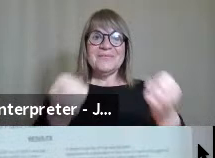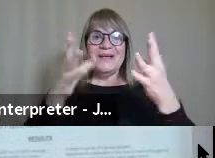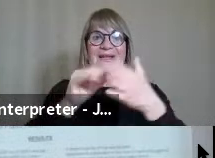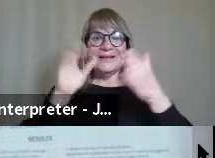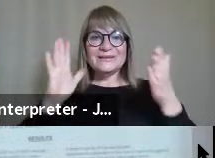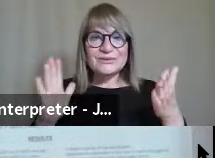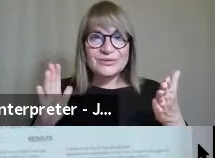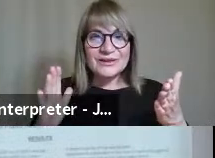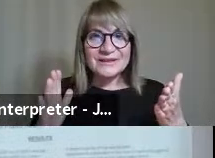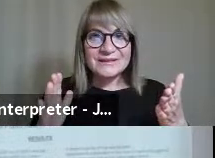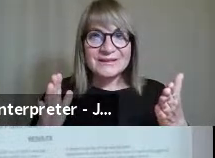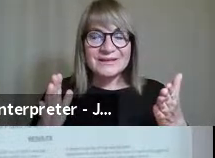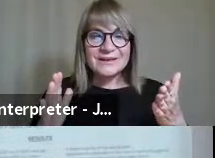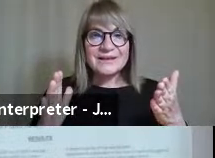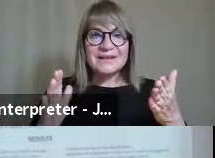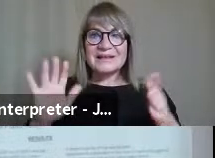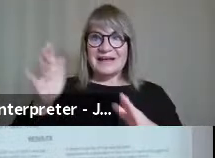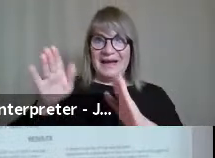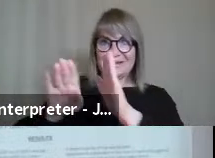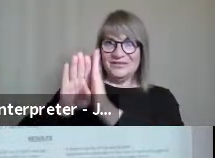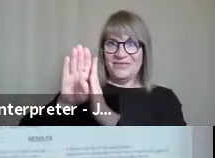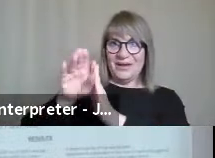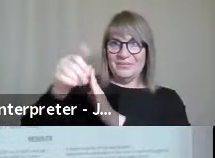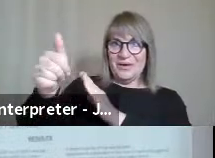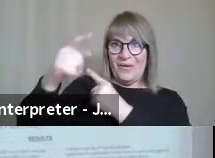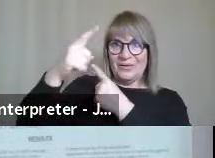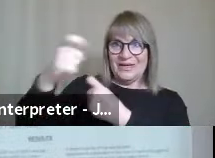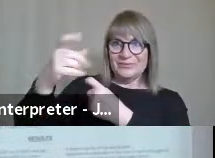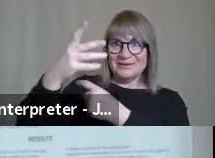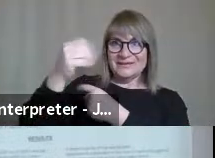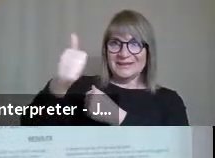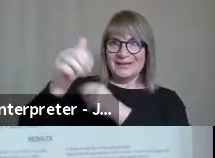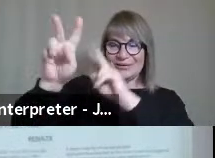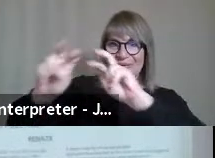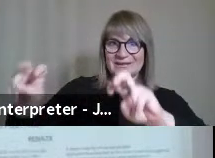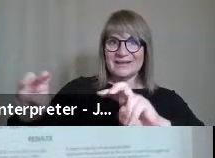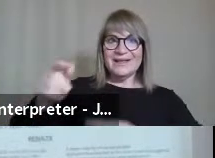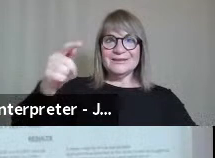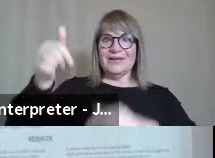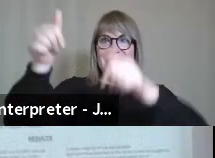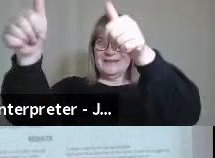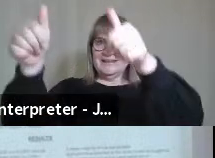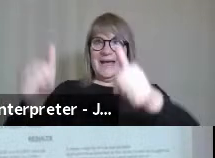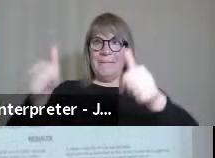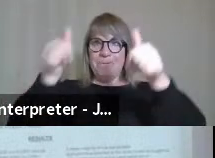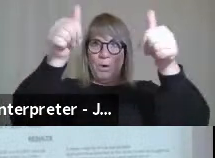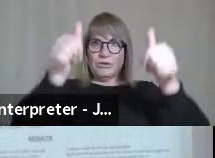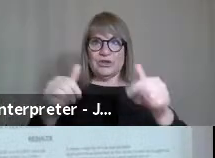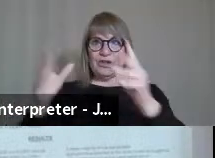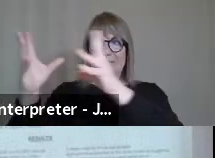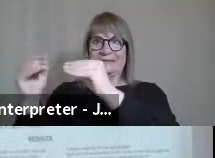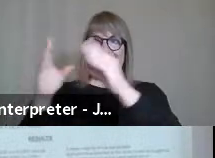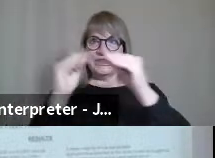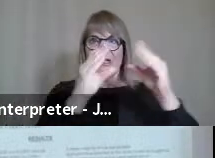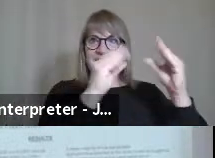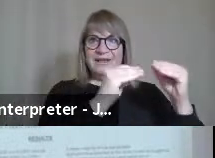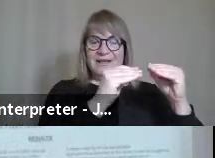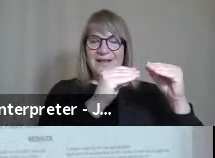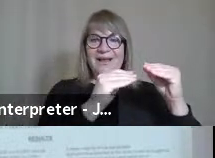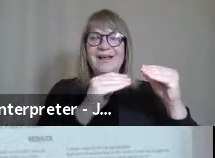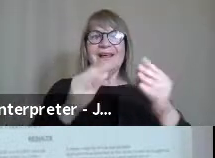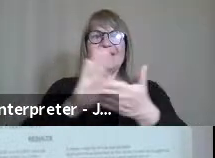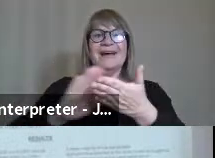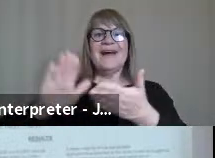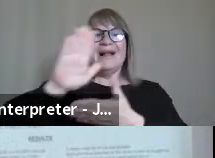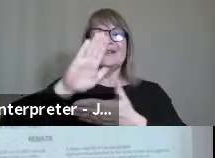up kind of developing their own interest and analysis so this is a poster session that they did as part of the college of public health research